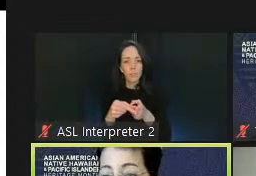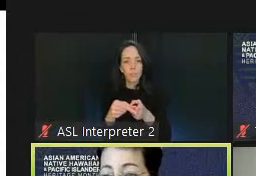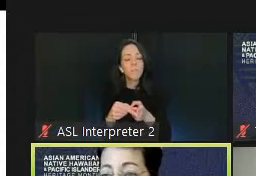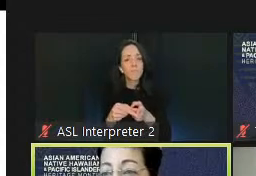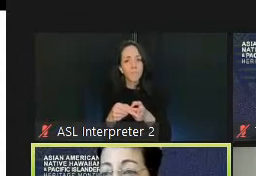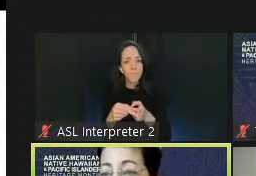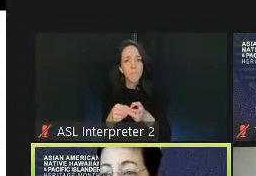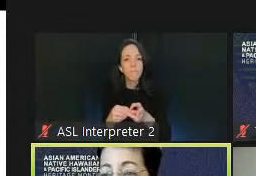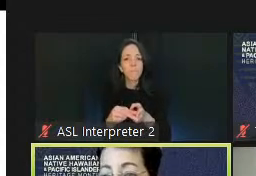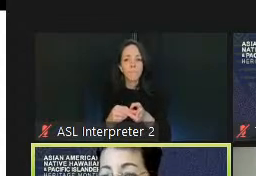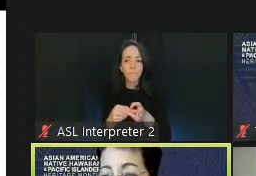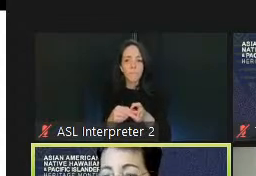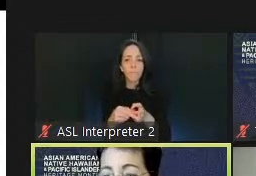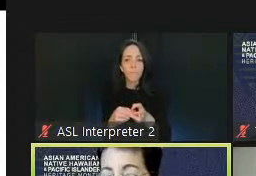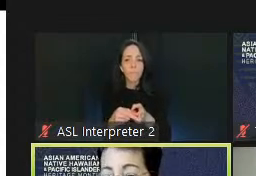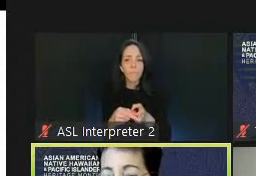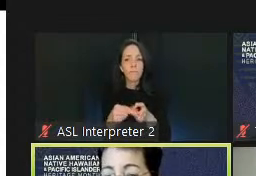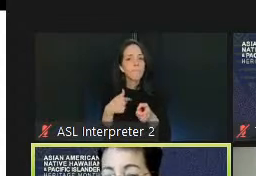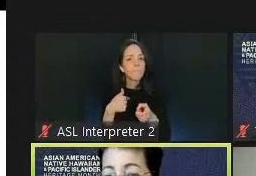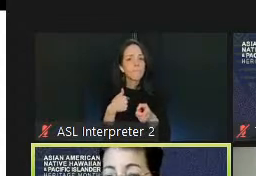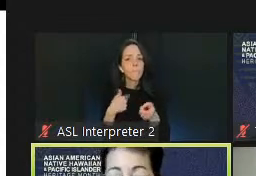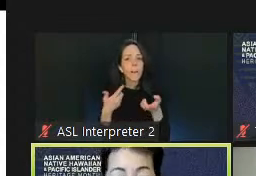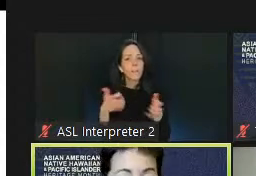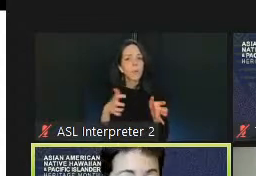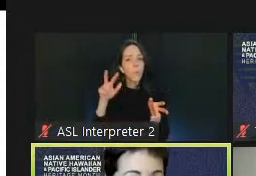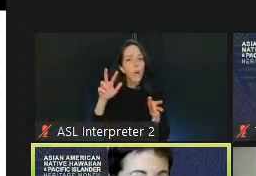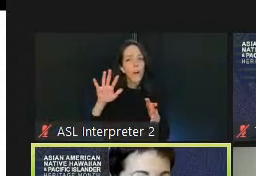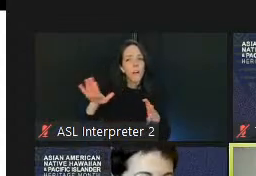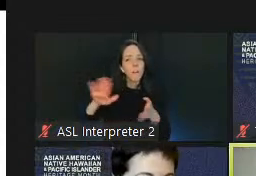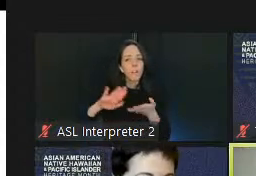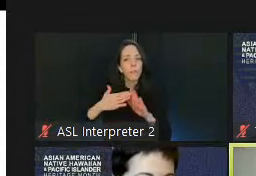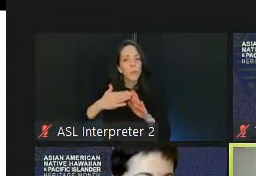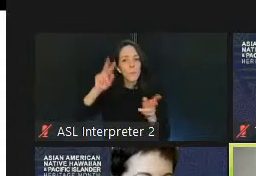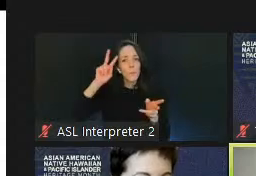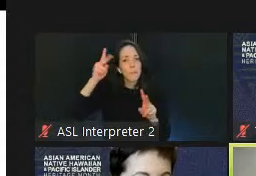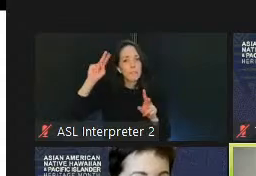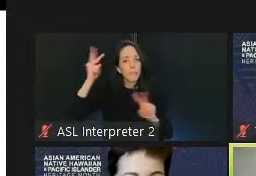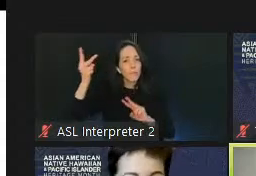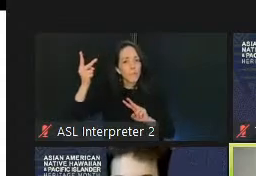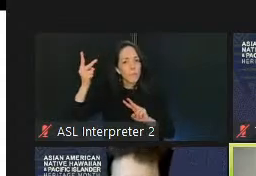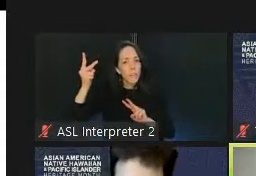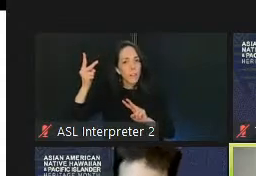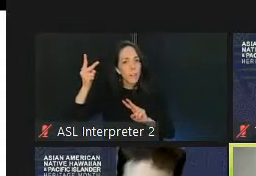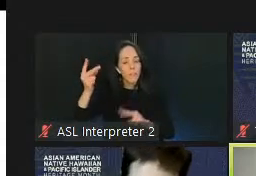mislead our community. That's all. Understood.